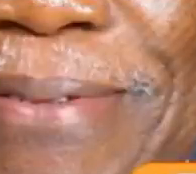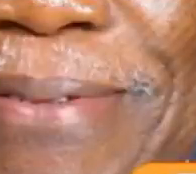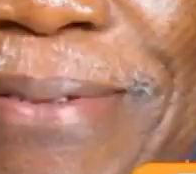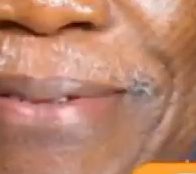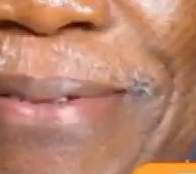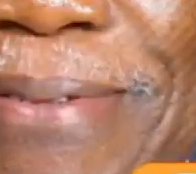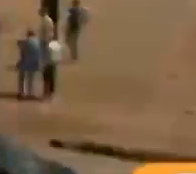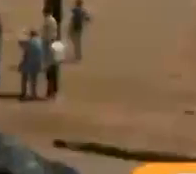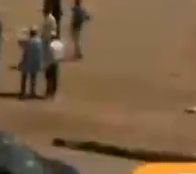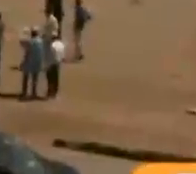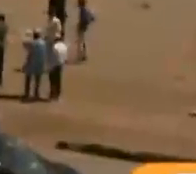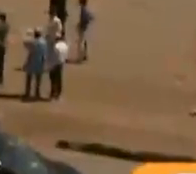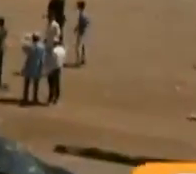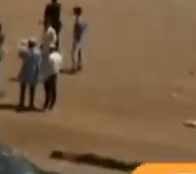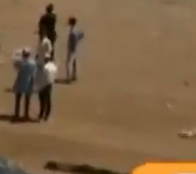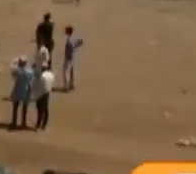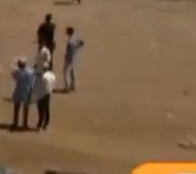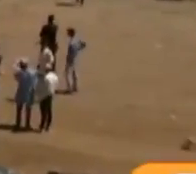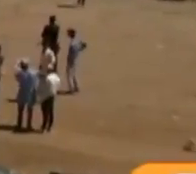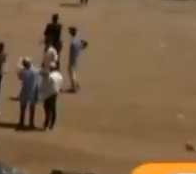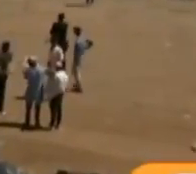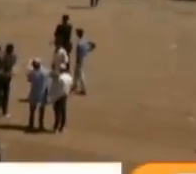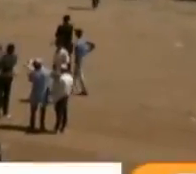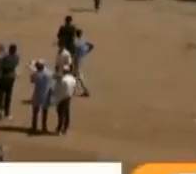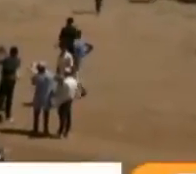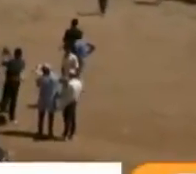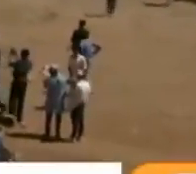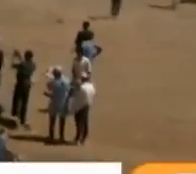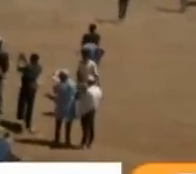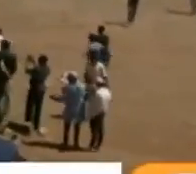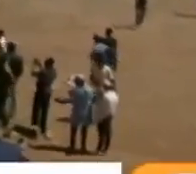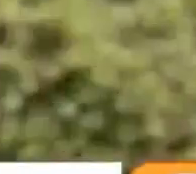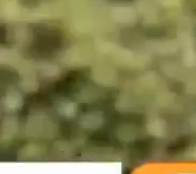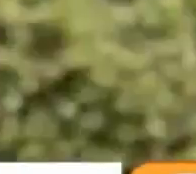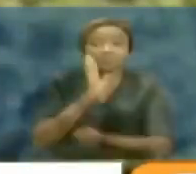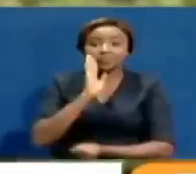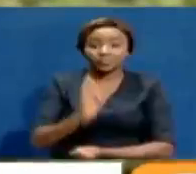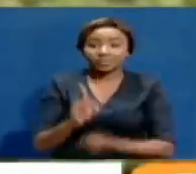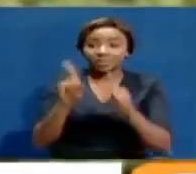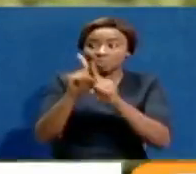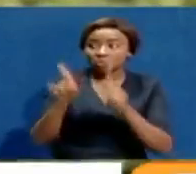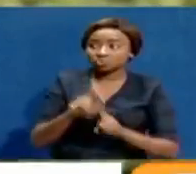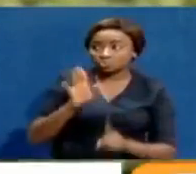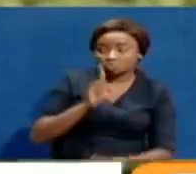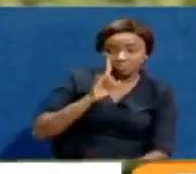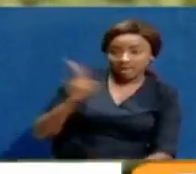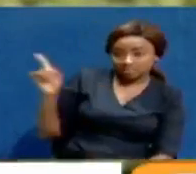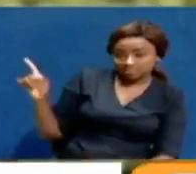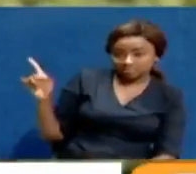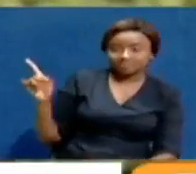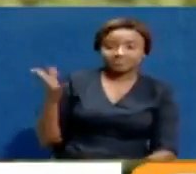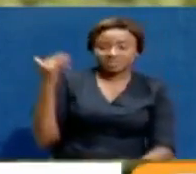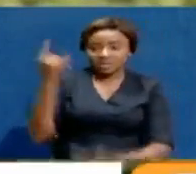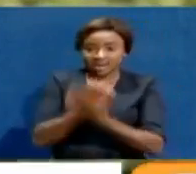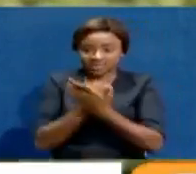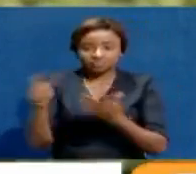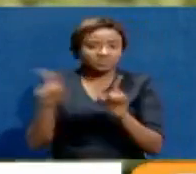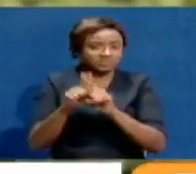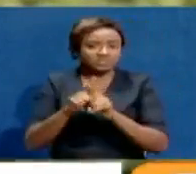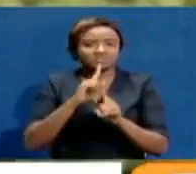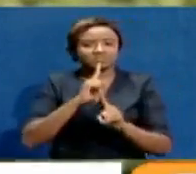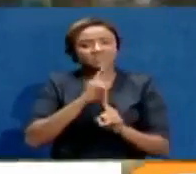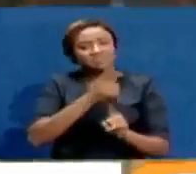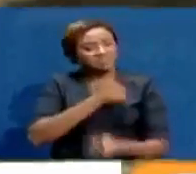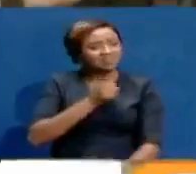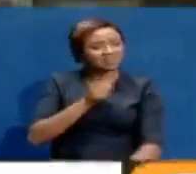get away with impunity. Just 2 weeks ago, NAK Kenya party leader Martha Karua had similarly raised concern over the